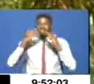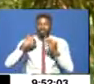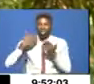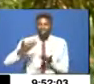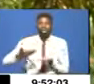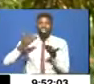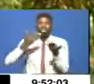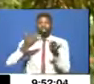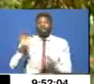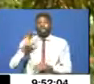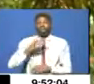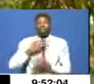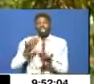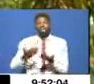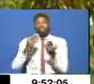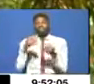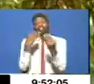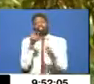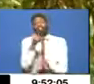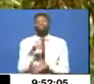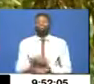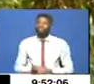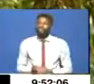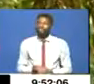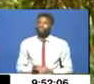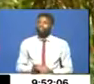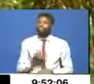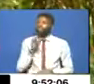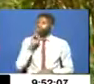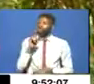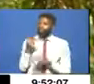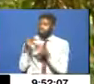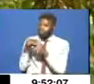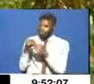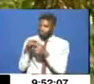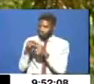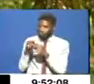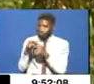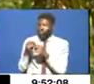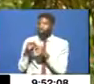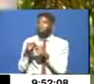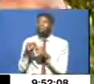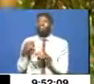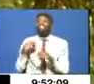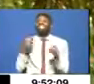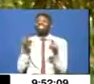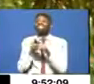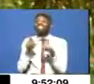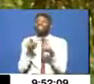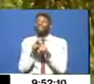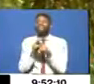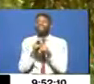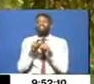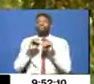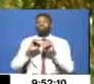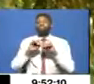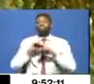clients to you. To you. So very soon, I was already taking over